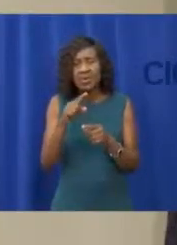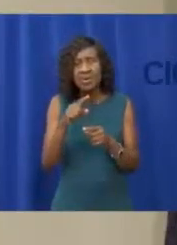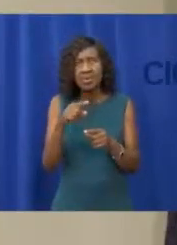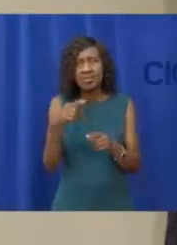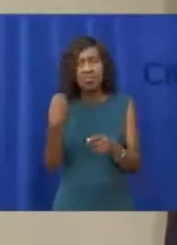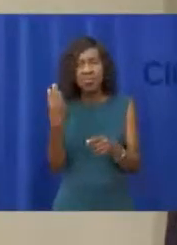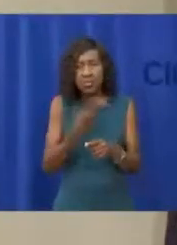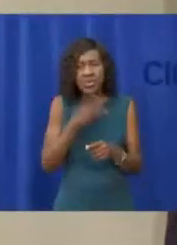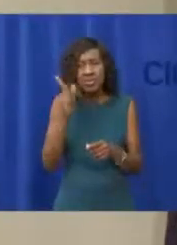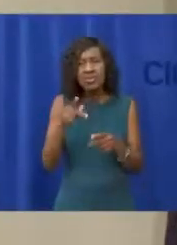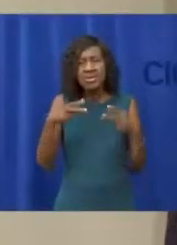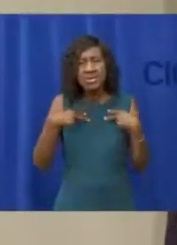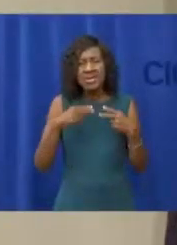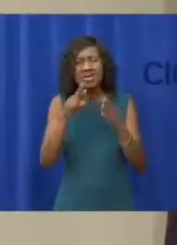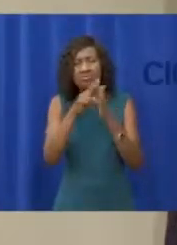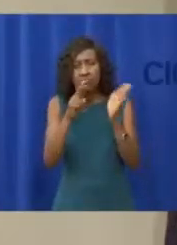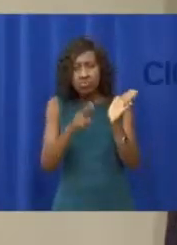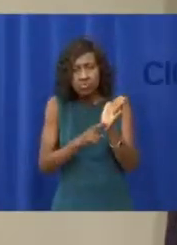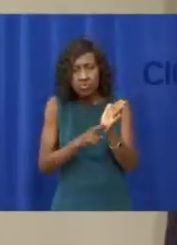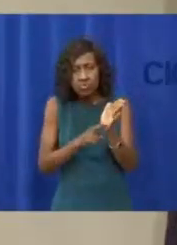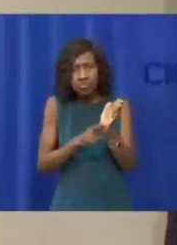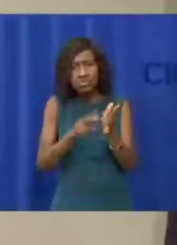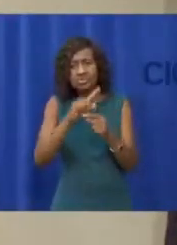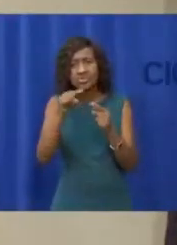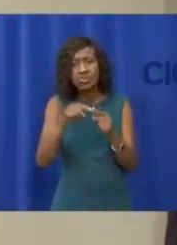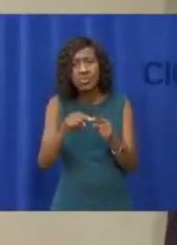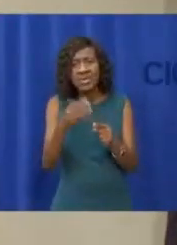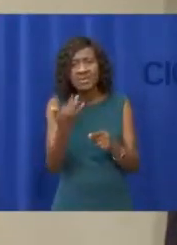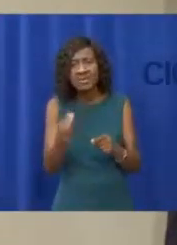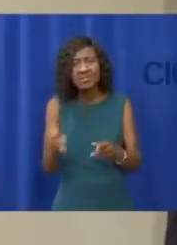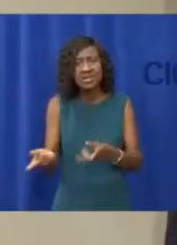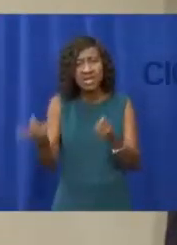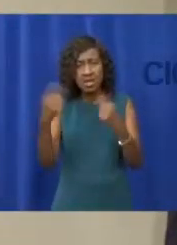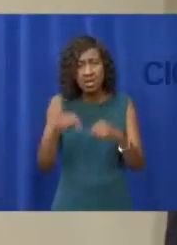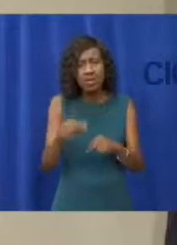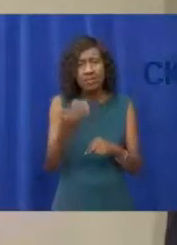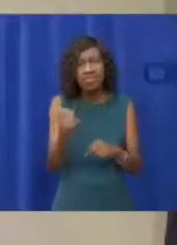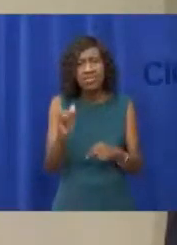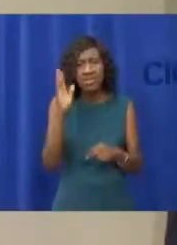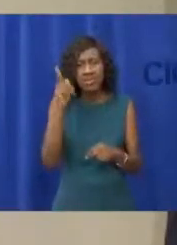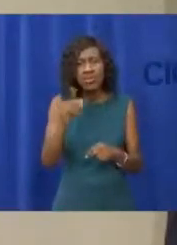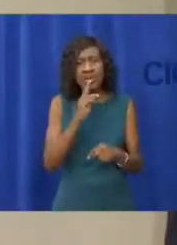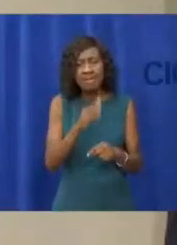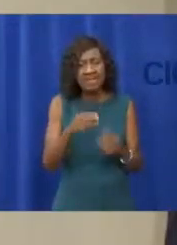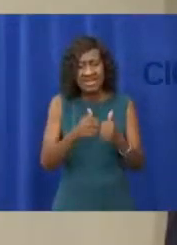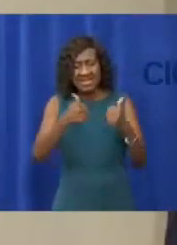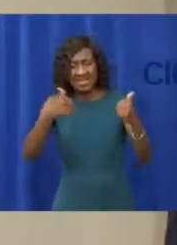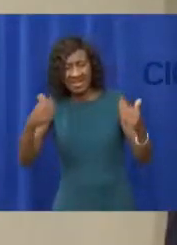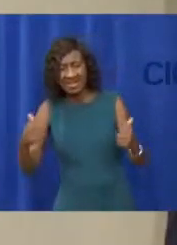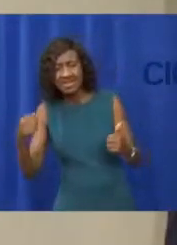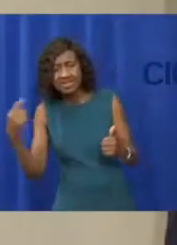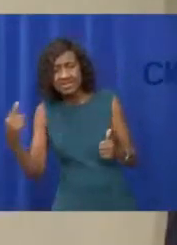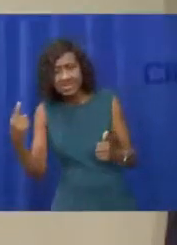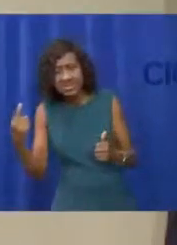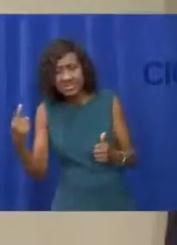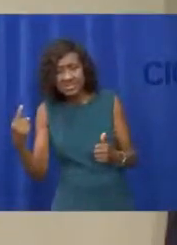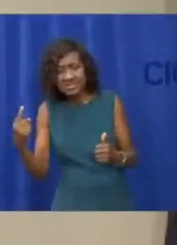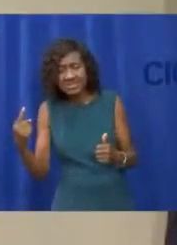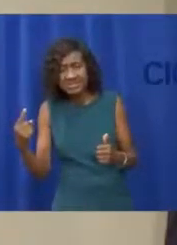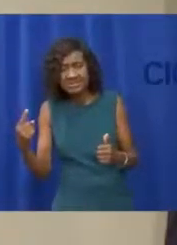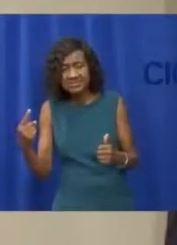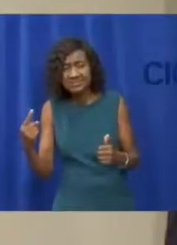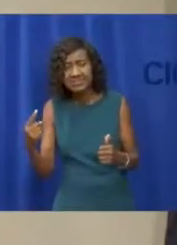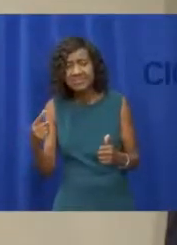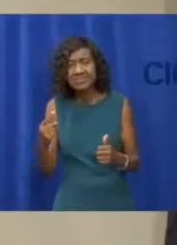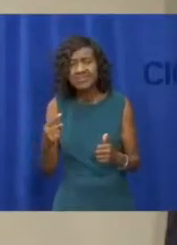place to make sure that the returnees are isolated, in quarantine, supervised very effectively, as we've done with